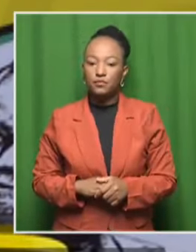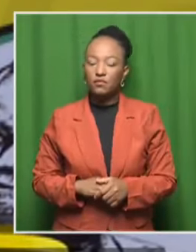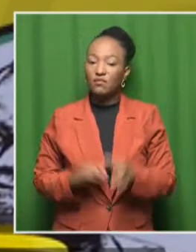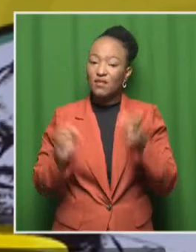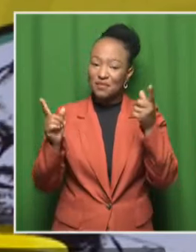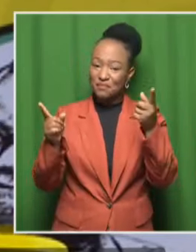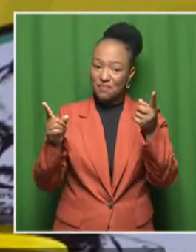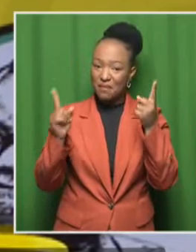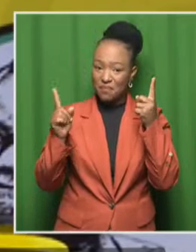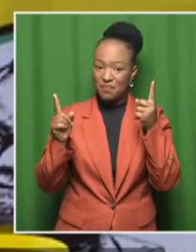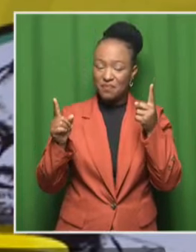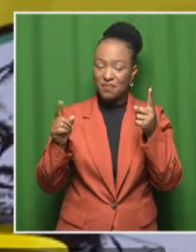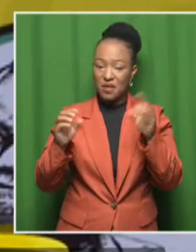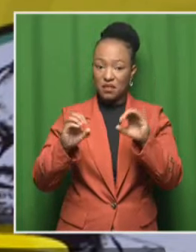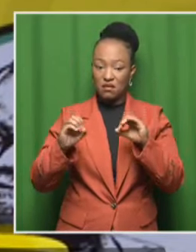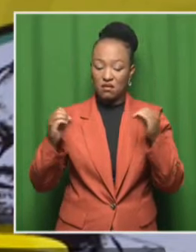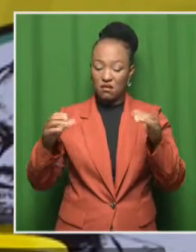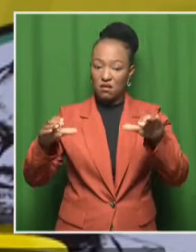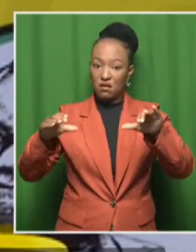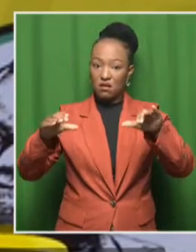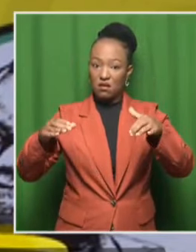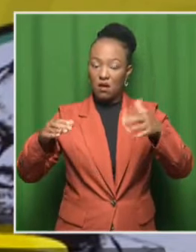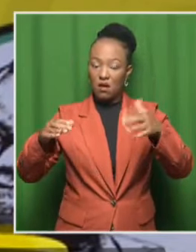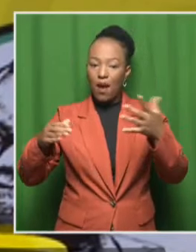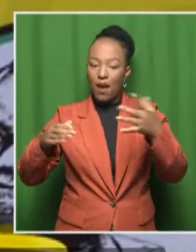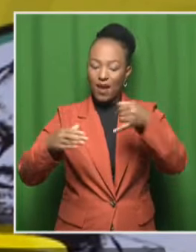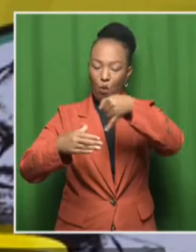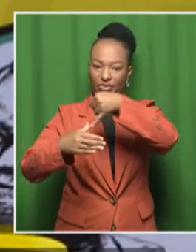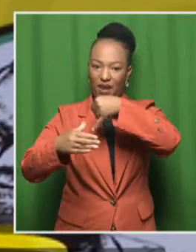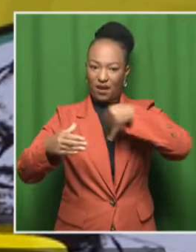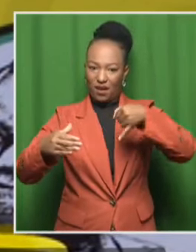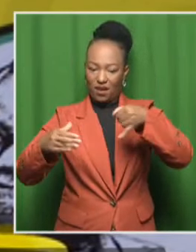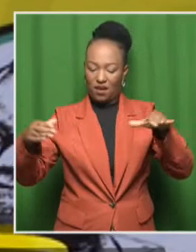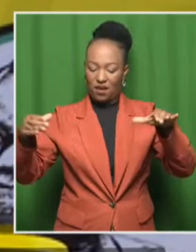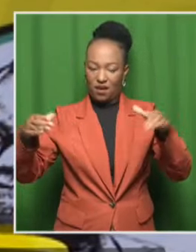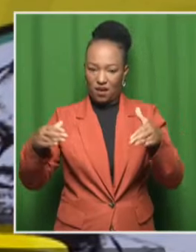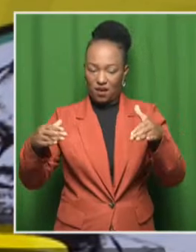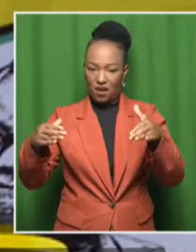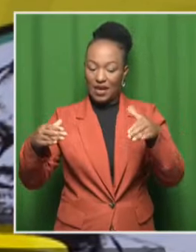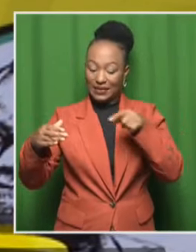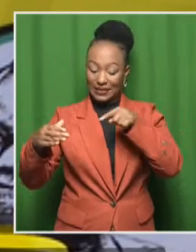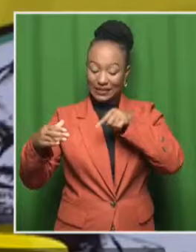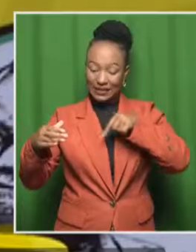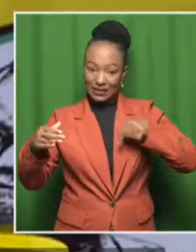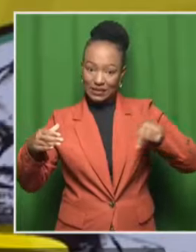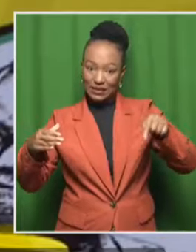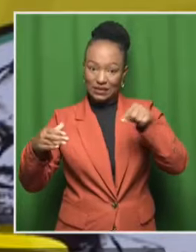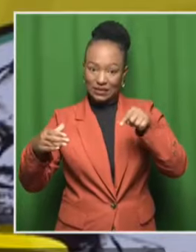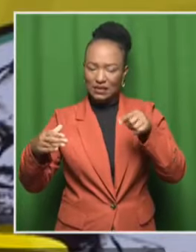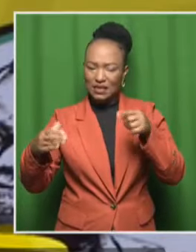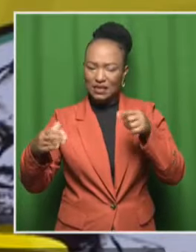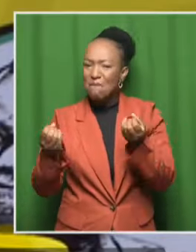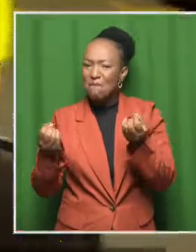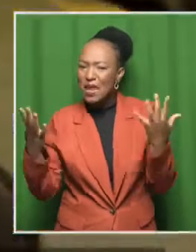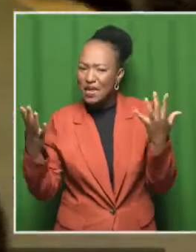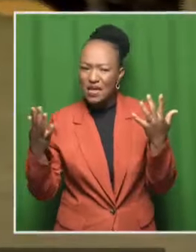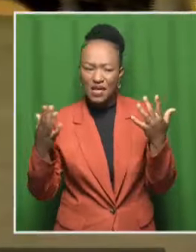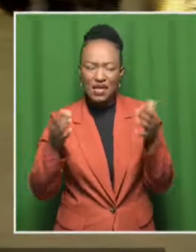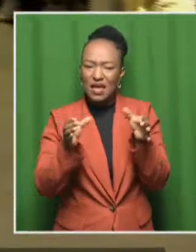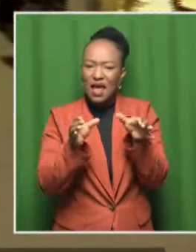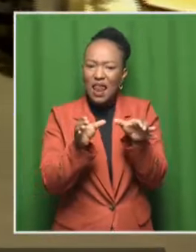ANC comes from within. Our movement has been ridden with factional